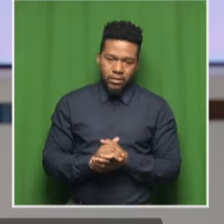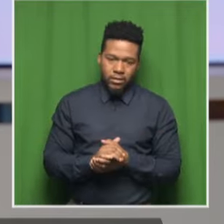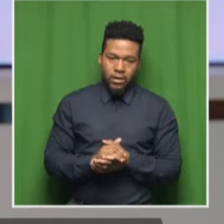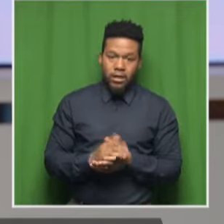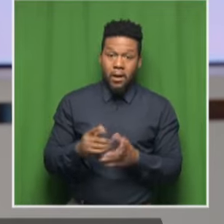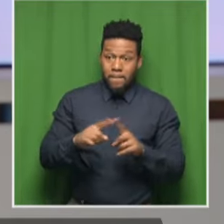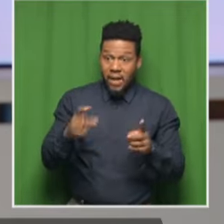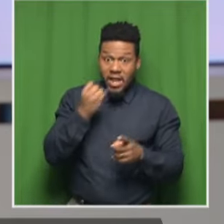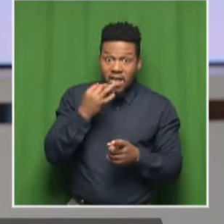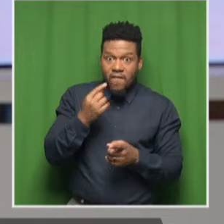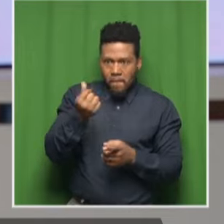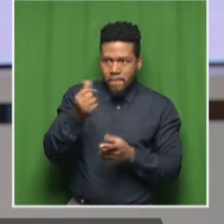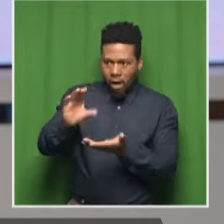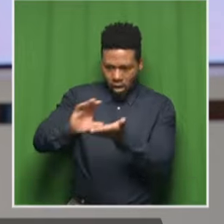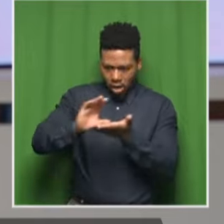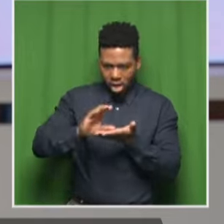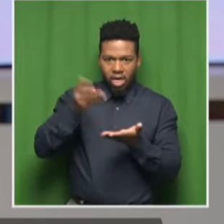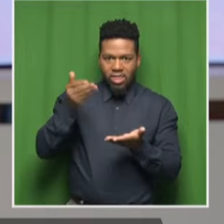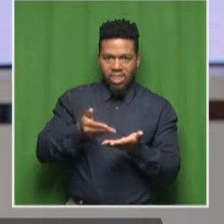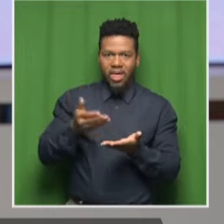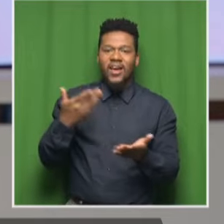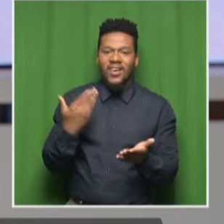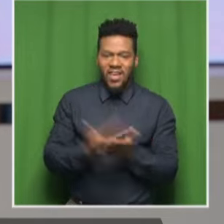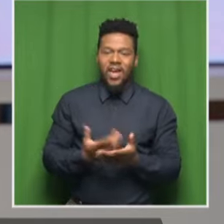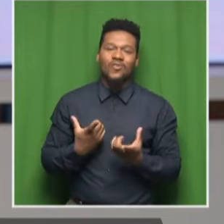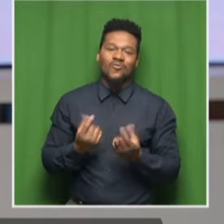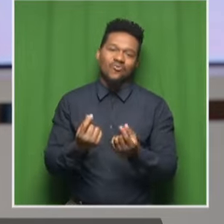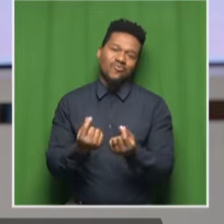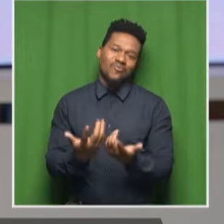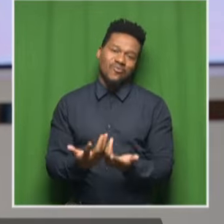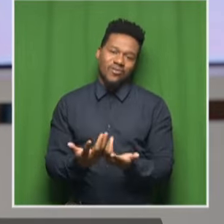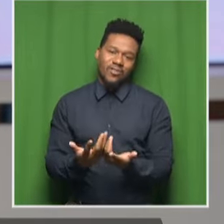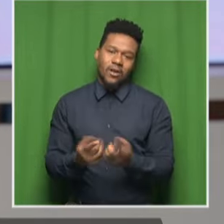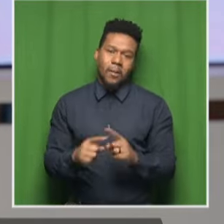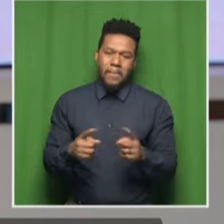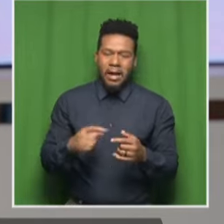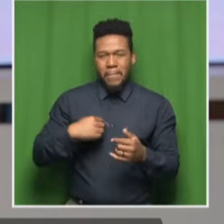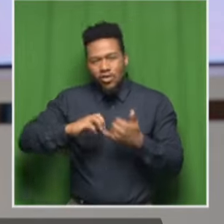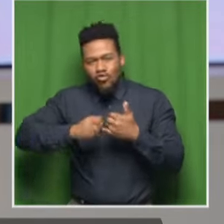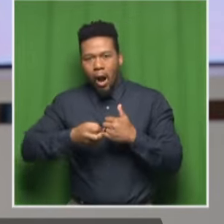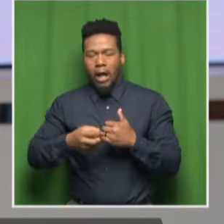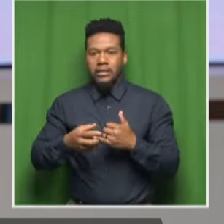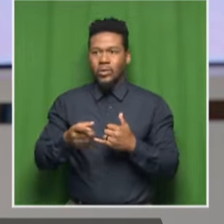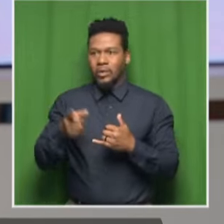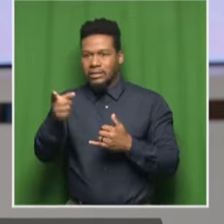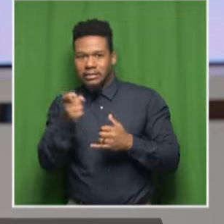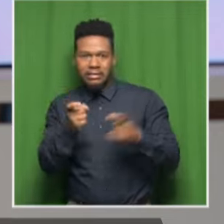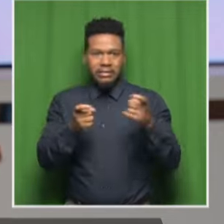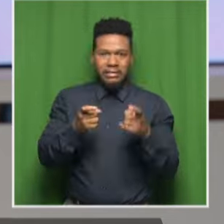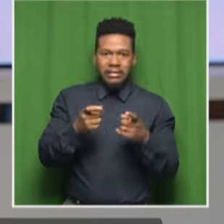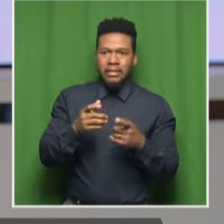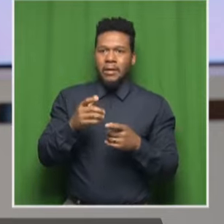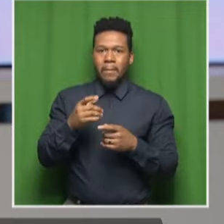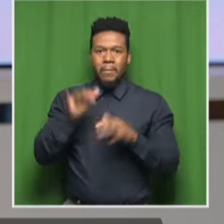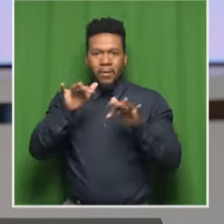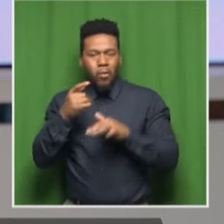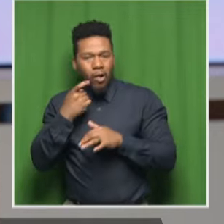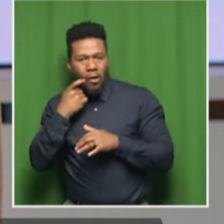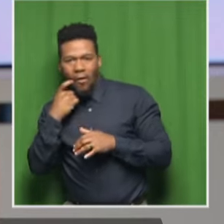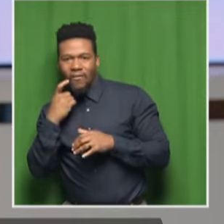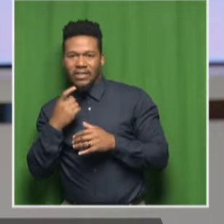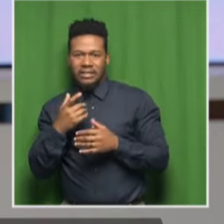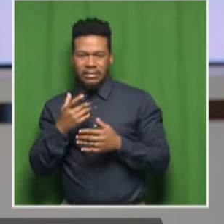if there was money on the table, then you can just perform it as a service. But I had to convince, and that's why it took so much time, you know. And I met